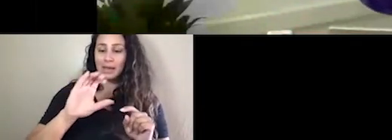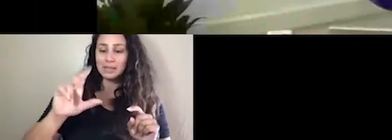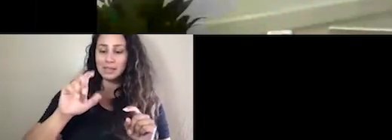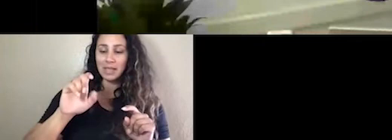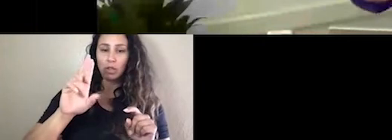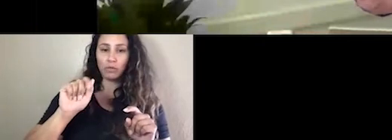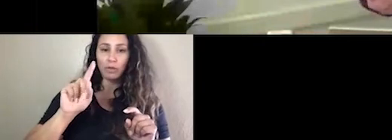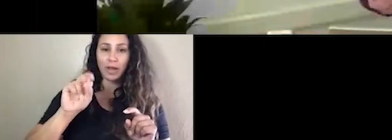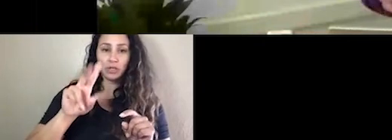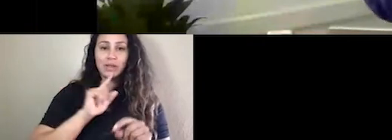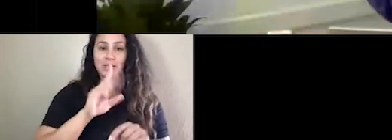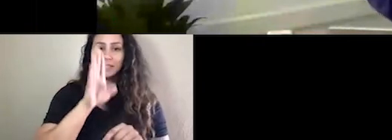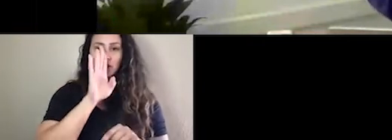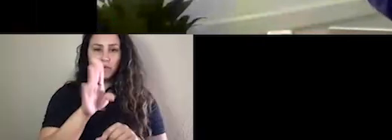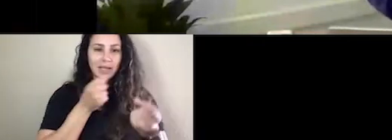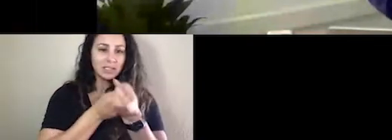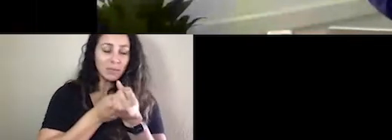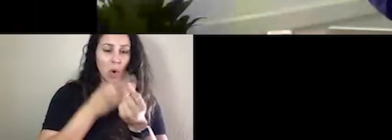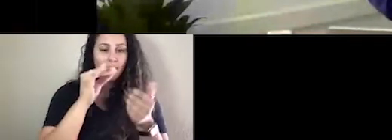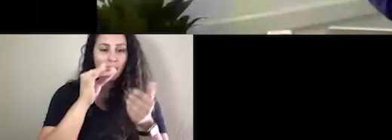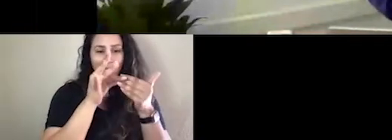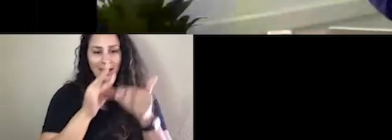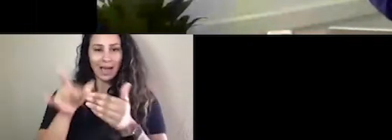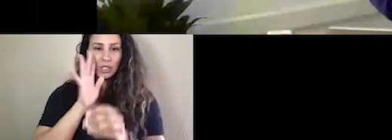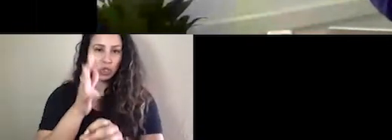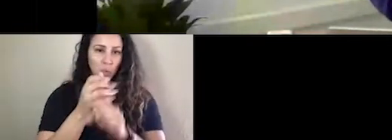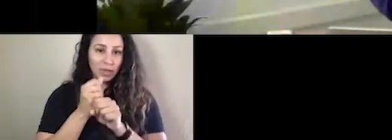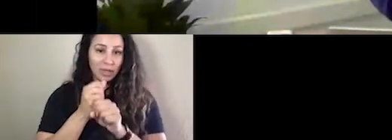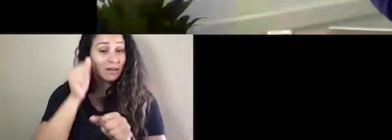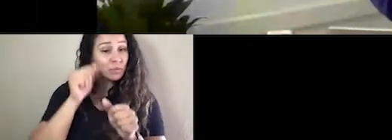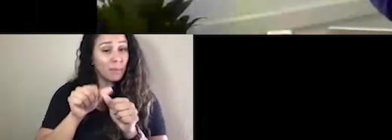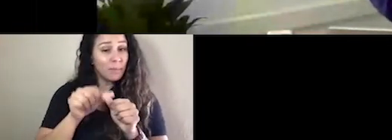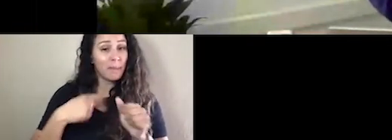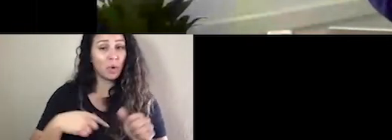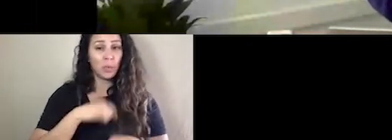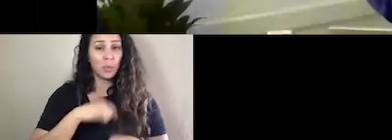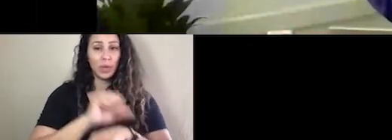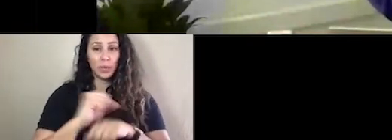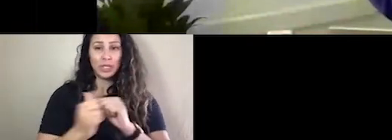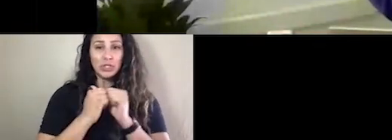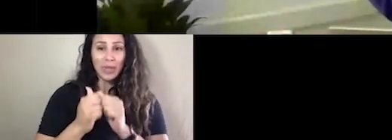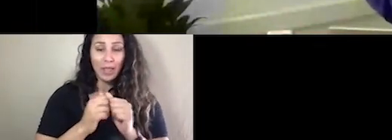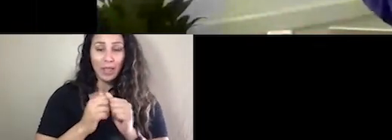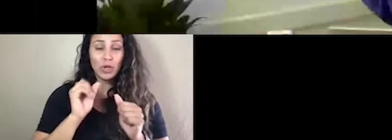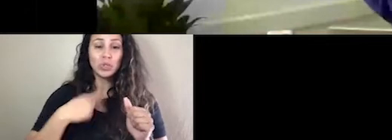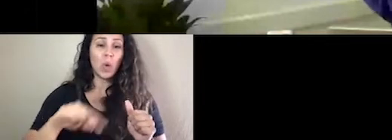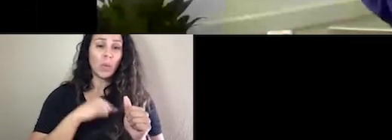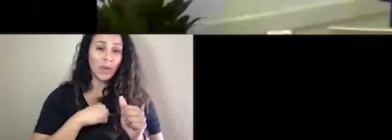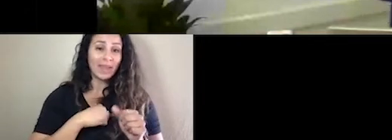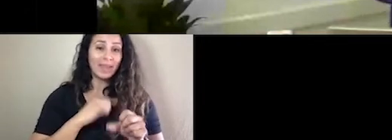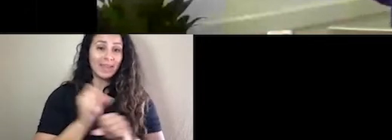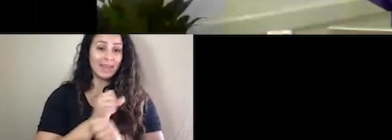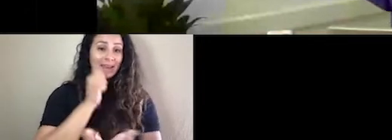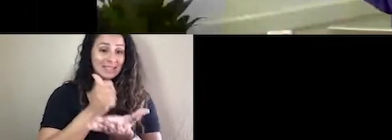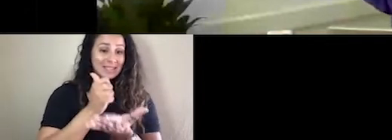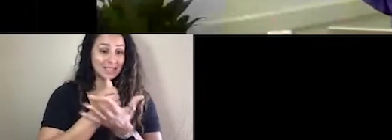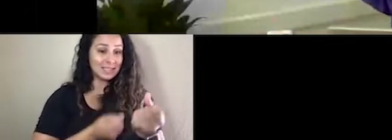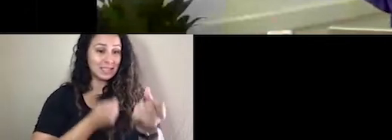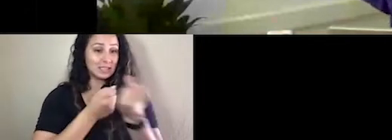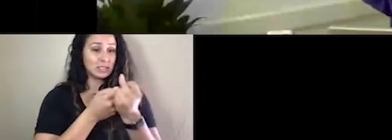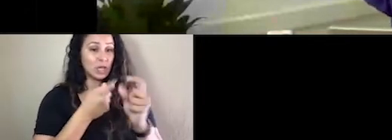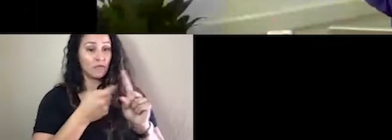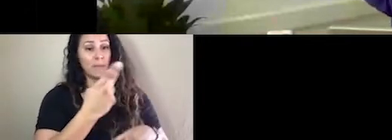direct support and the guidance you get. And remember that we work together. So we get assistance from HubSpot,